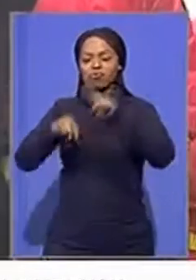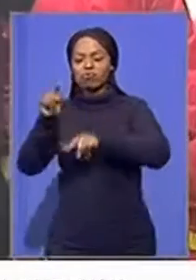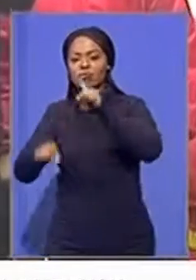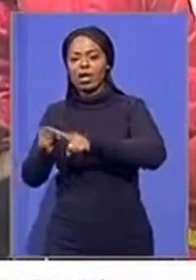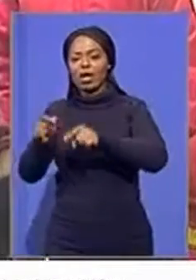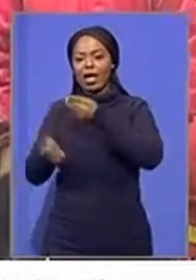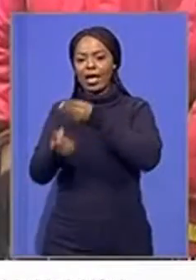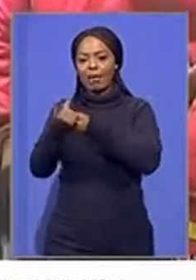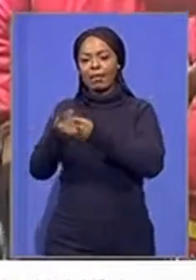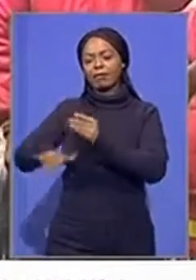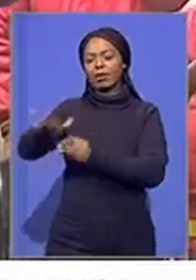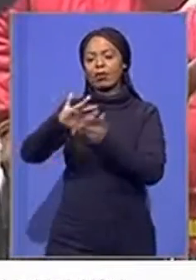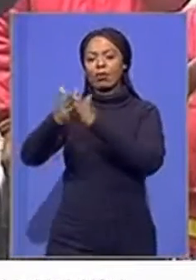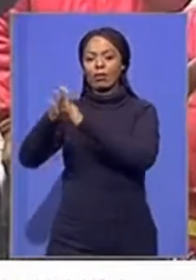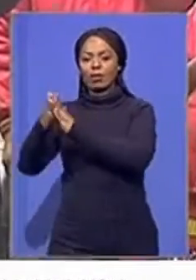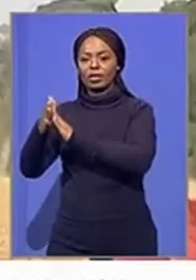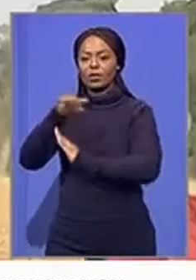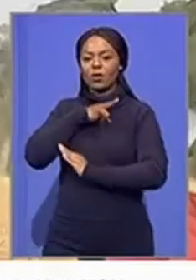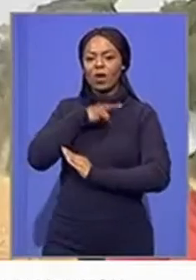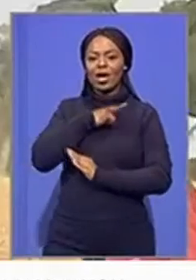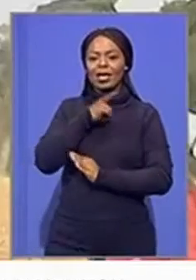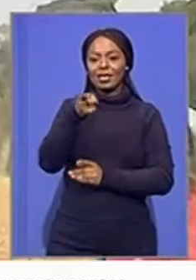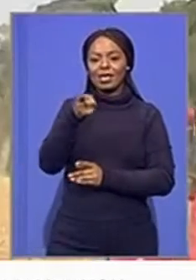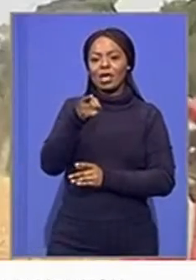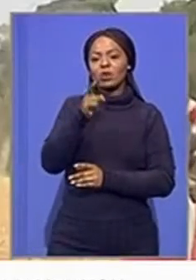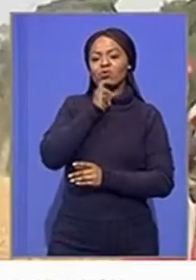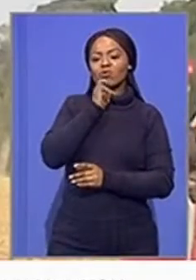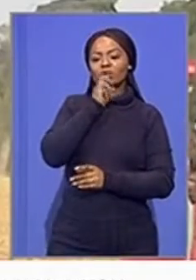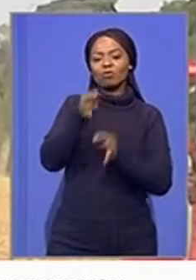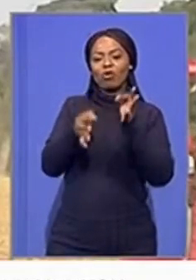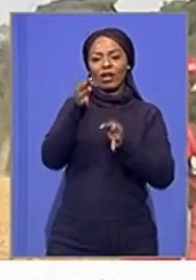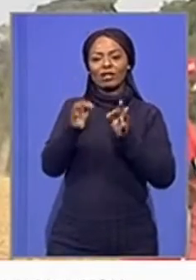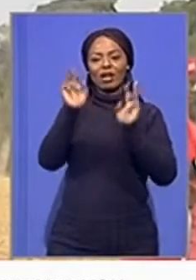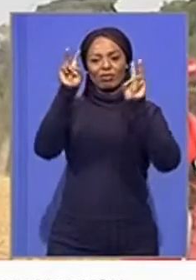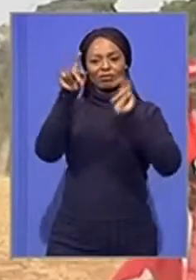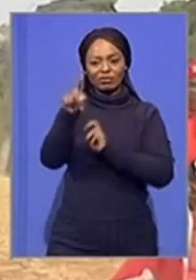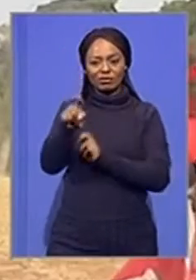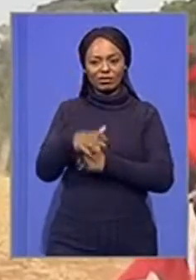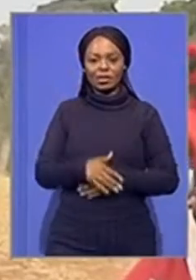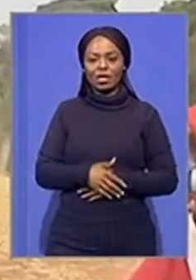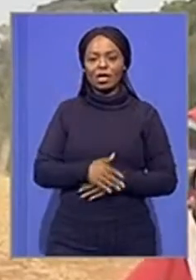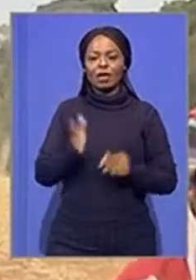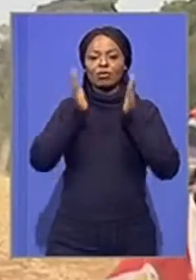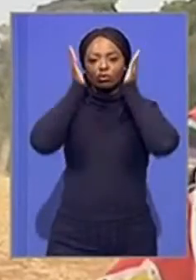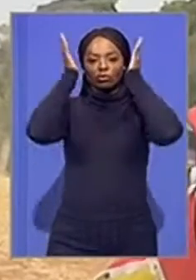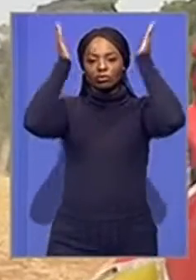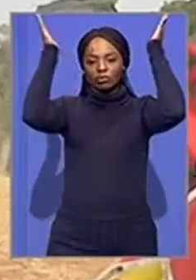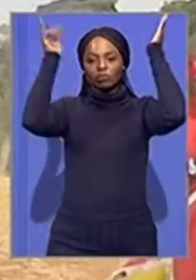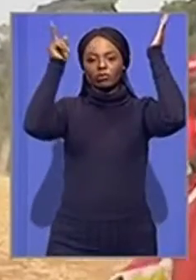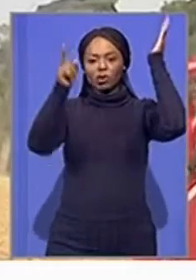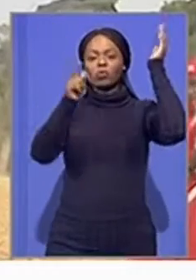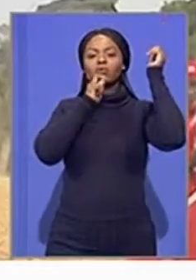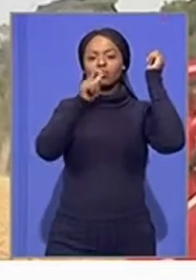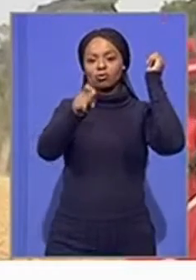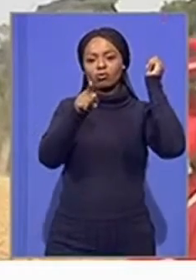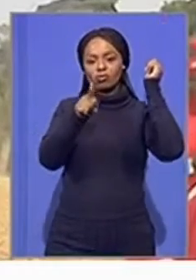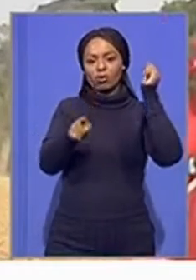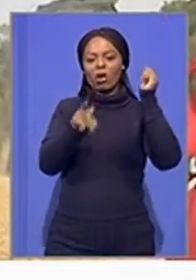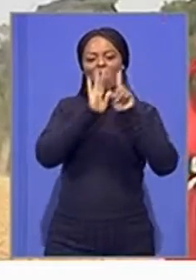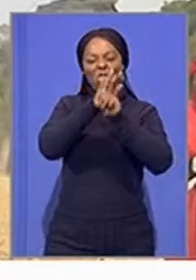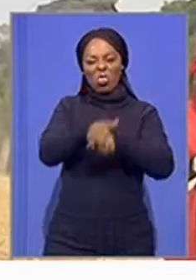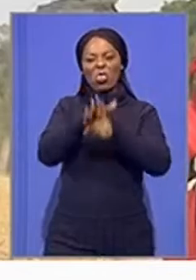di tswelediwang ka didiriswa tsa puso. We've characterized the Mswati regime as a brutal authoritarian